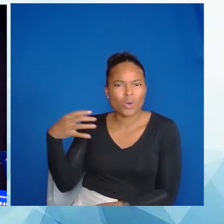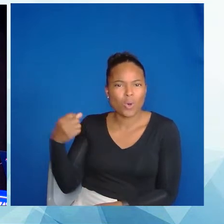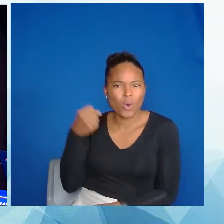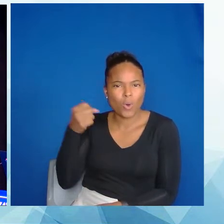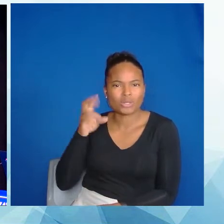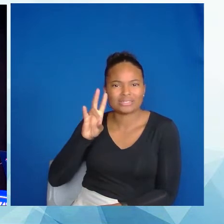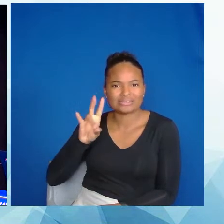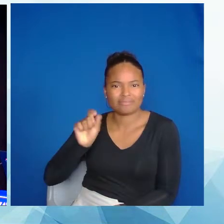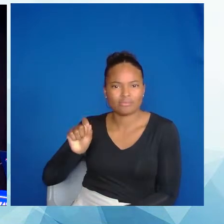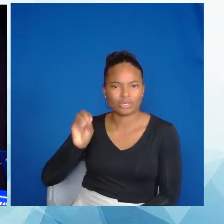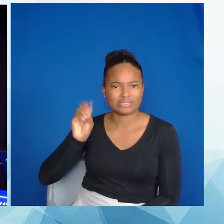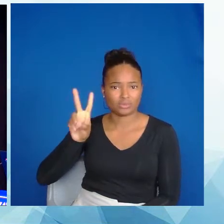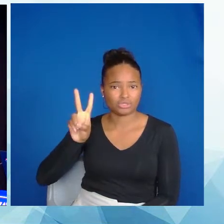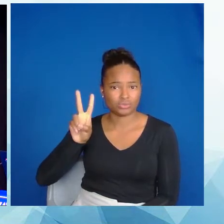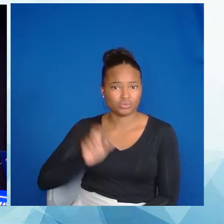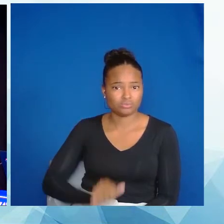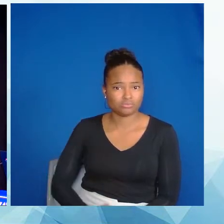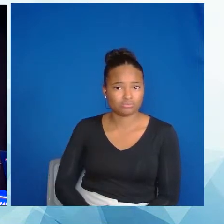7.02?